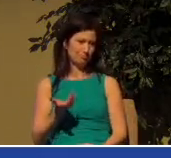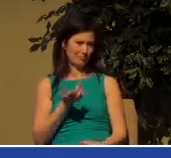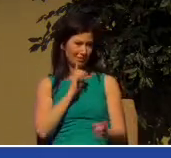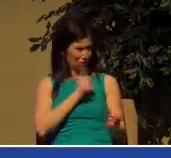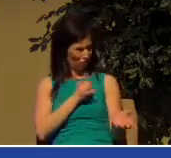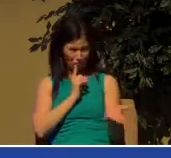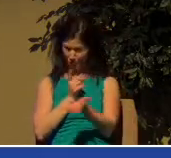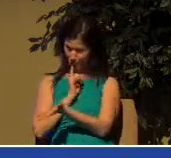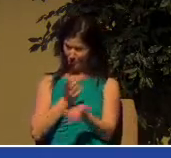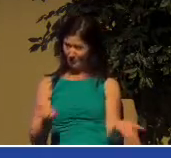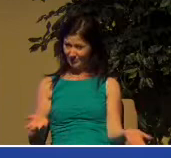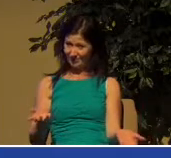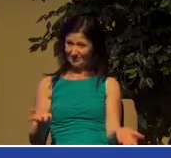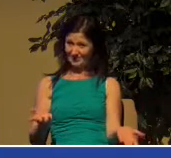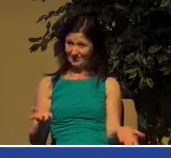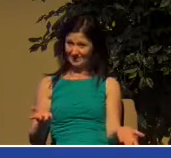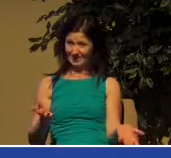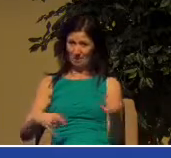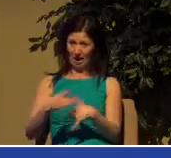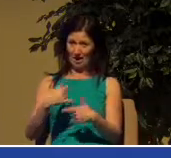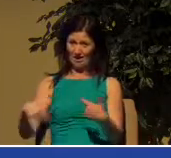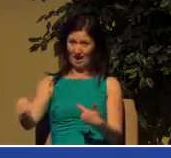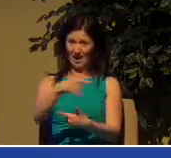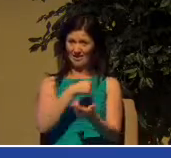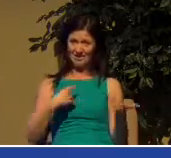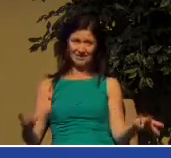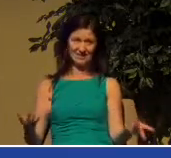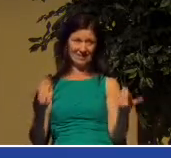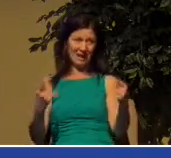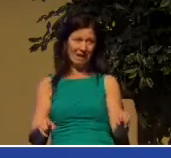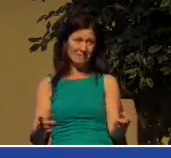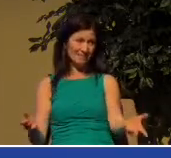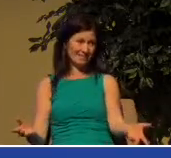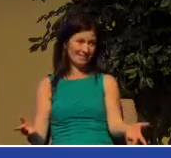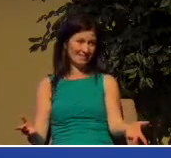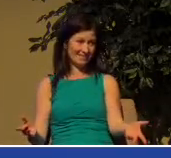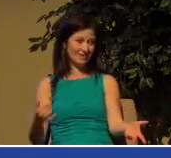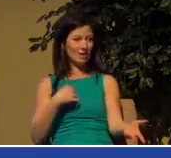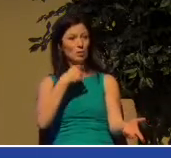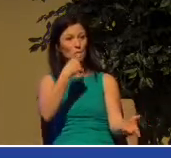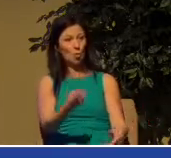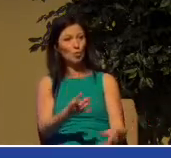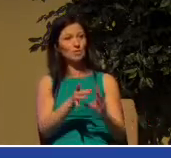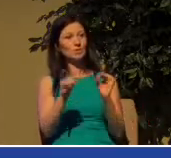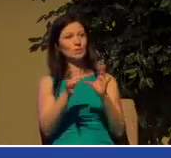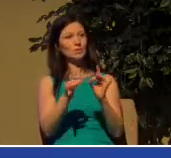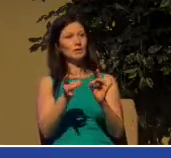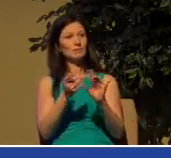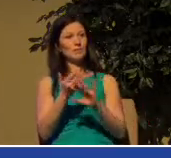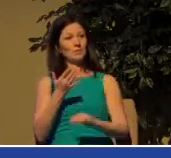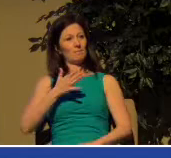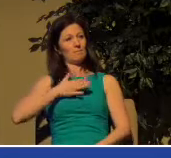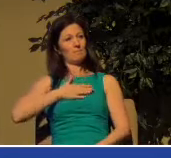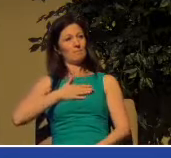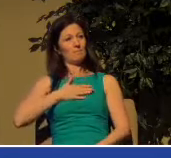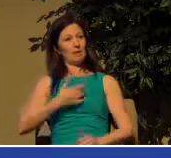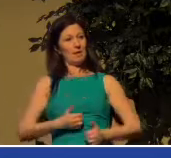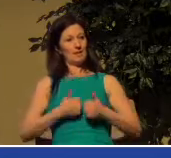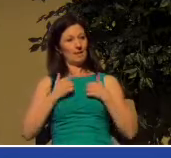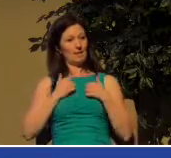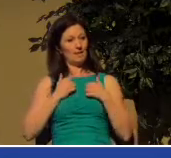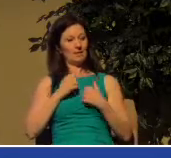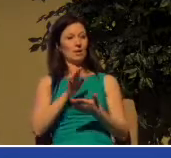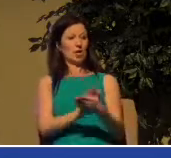Isn't that even true among us? I've told you the story before in my own life. I was a senior